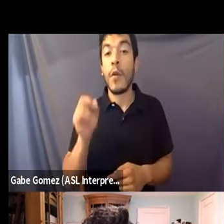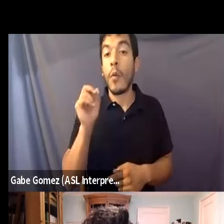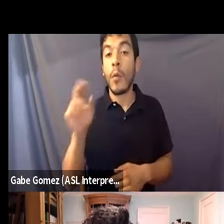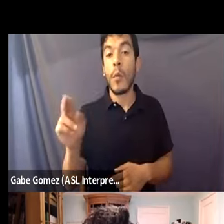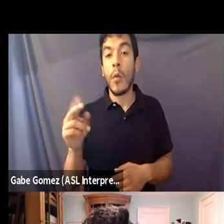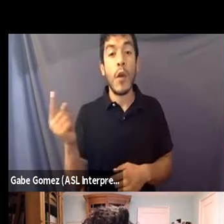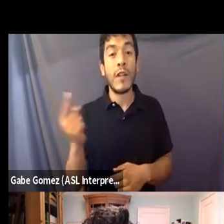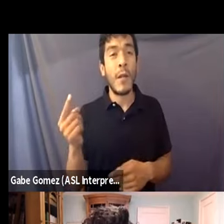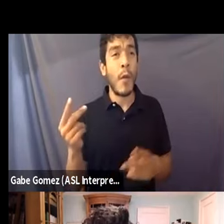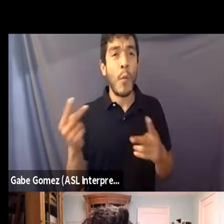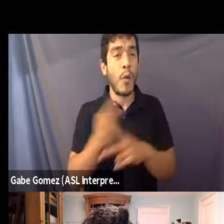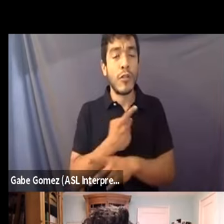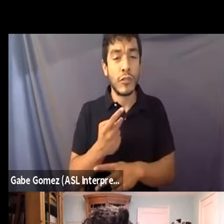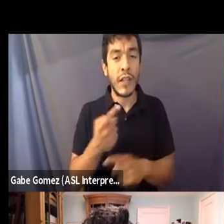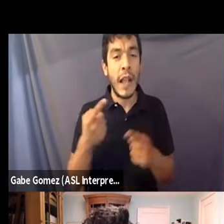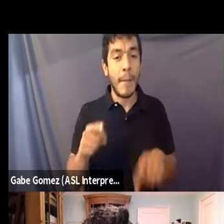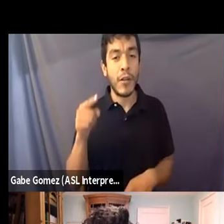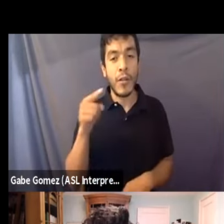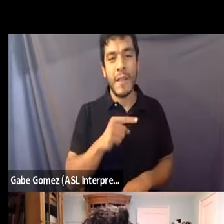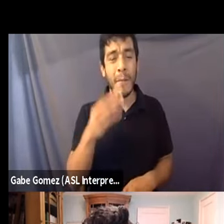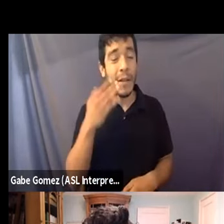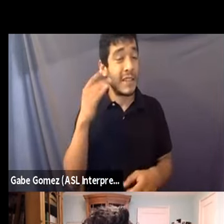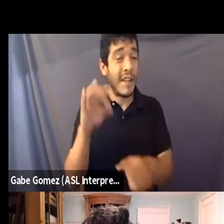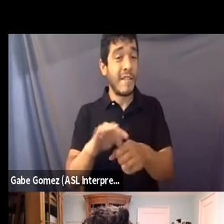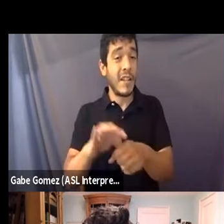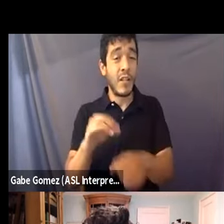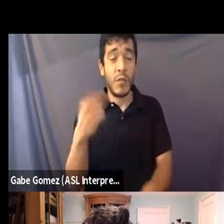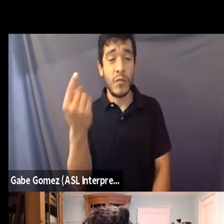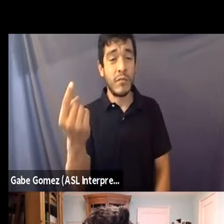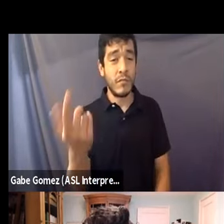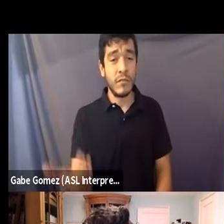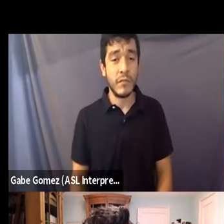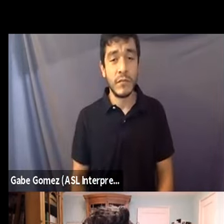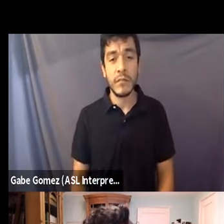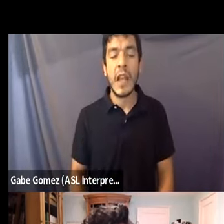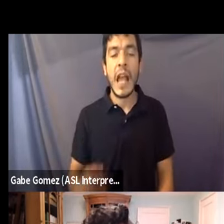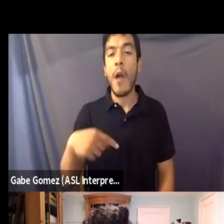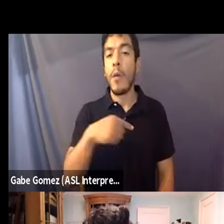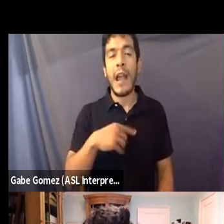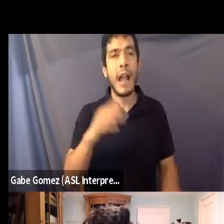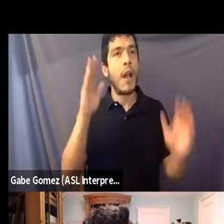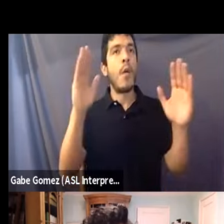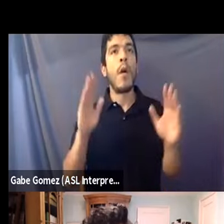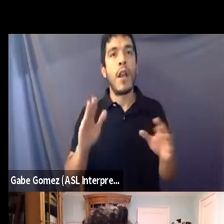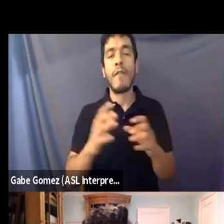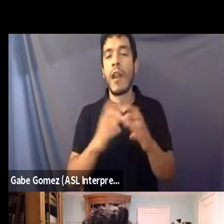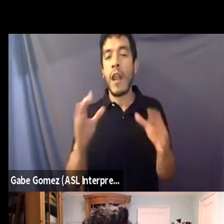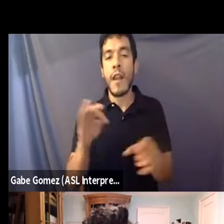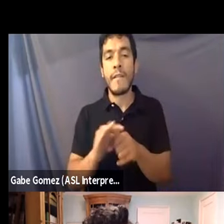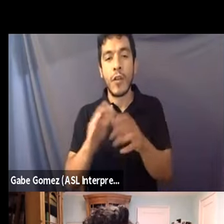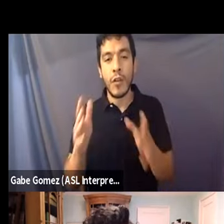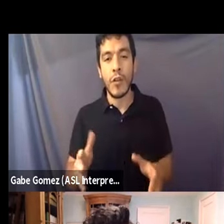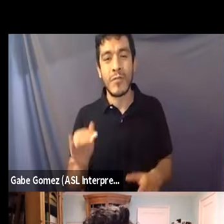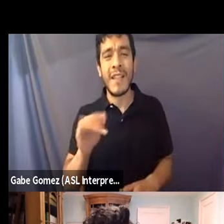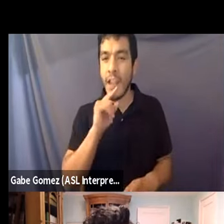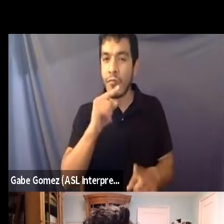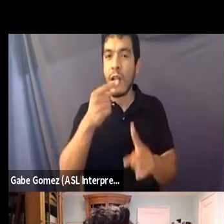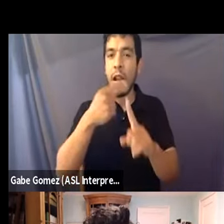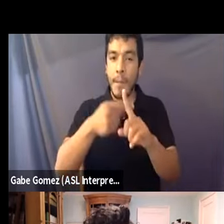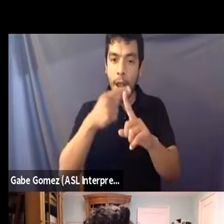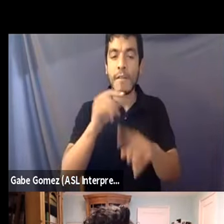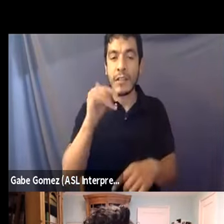more violent happening to them just by voting at the polls. And we had a tremendous turnout, which is still a really positive sign. So when I